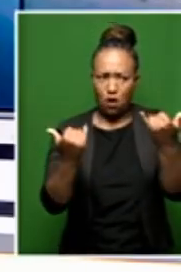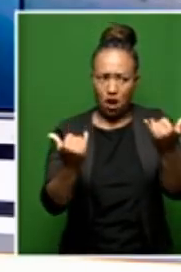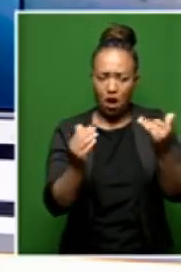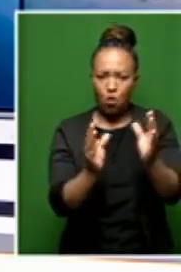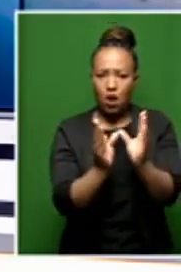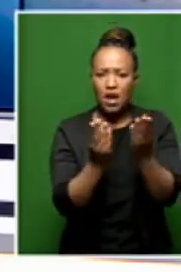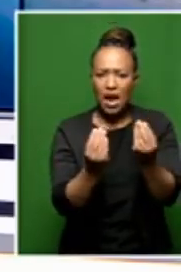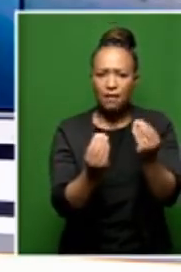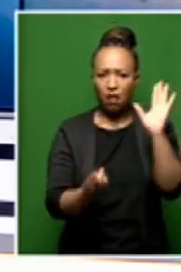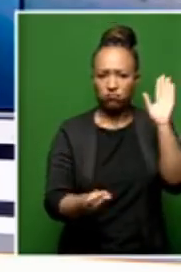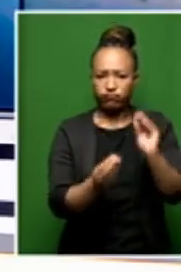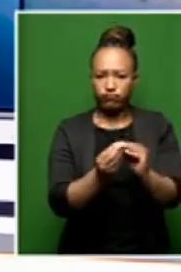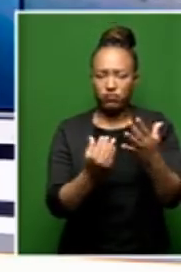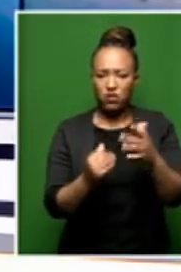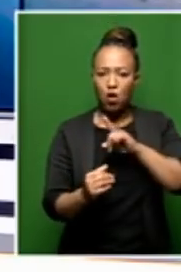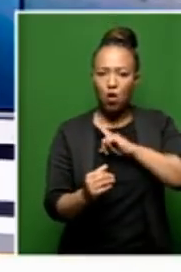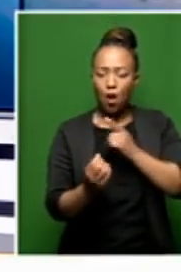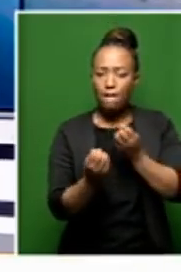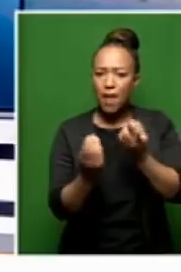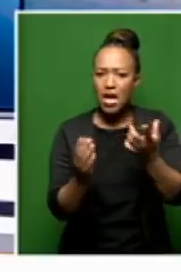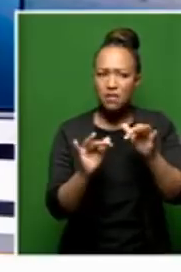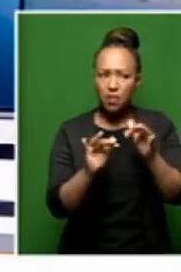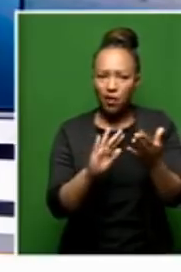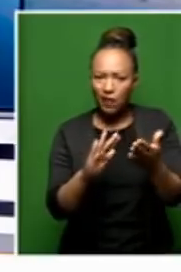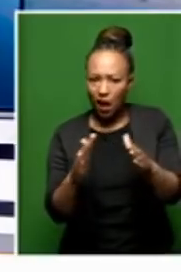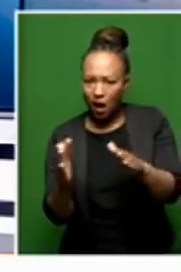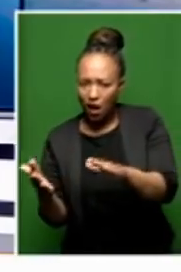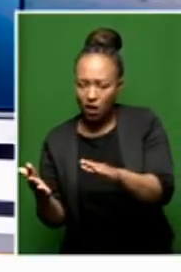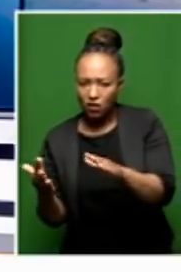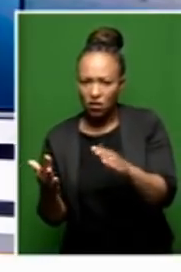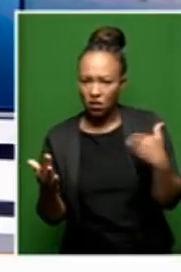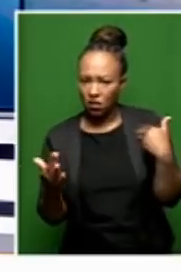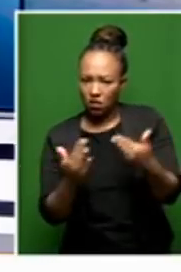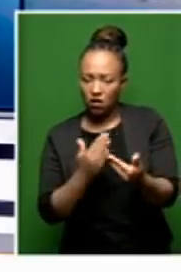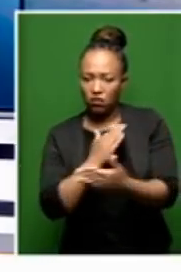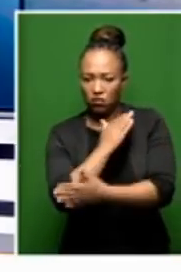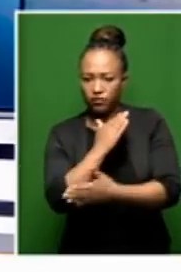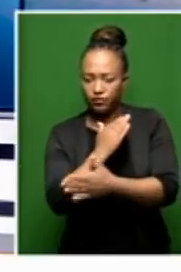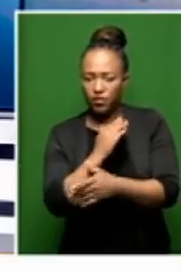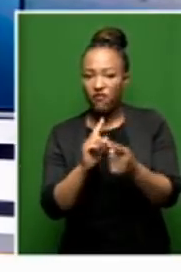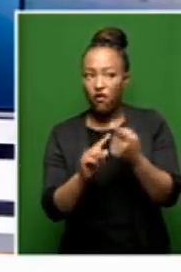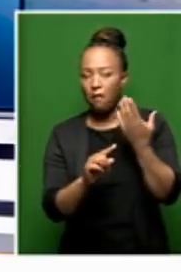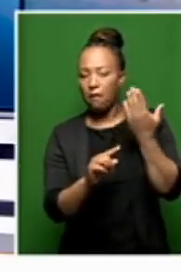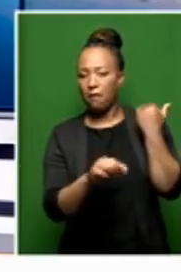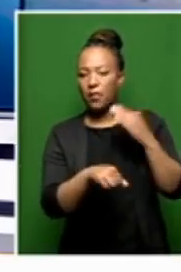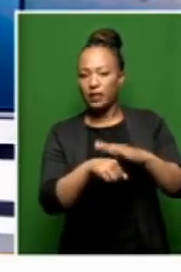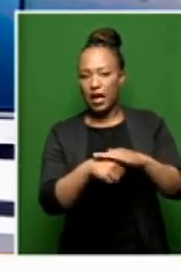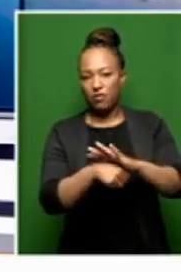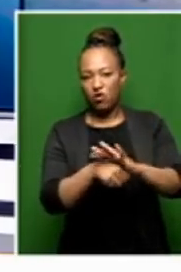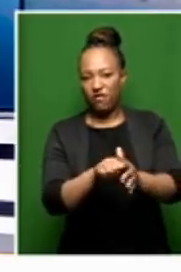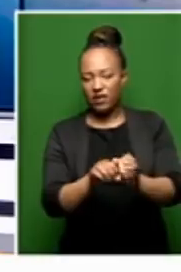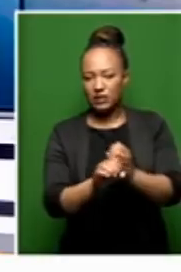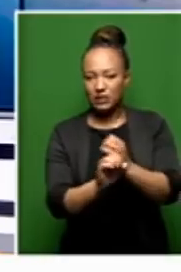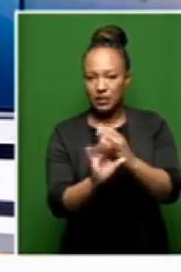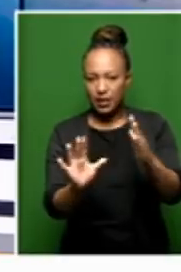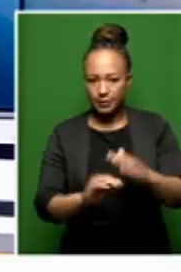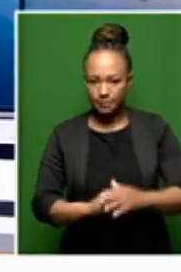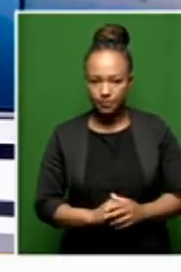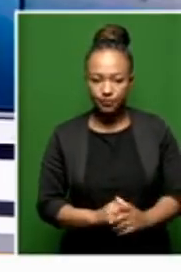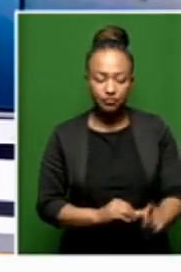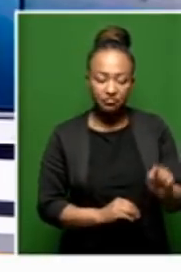currently reporting, given the number of excess deaths recorded in the country since the start of the pandemic. The NICD says that